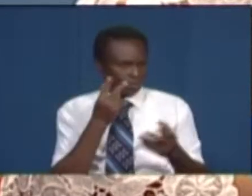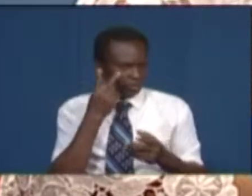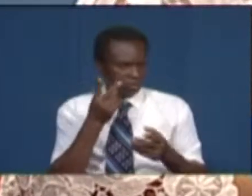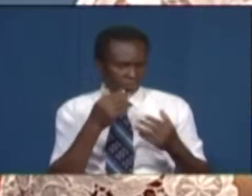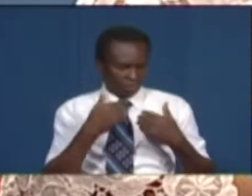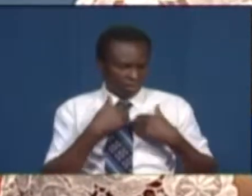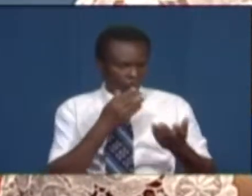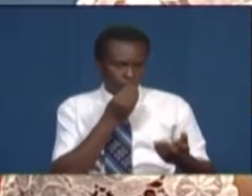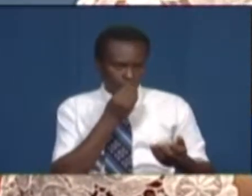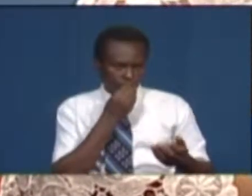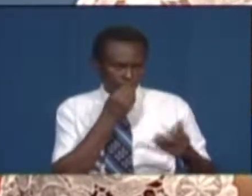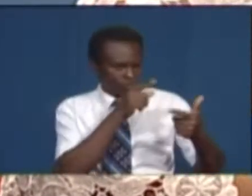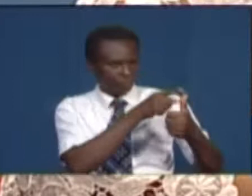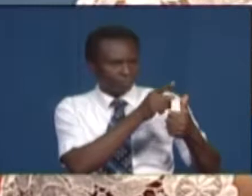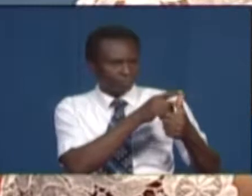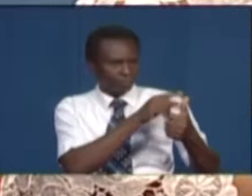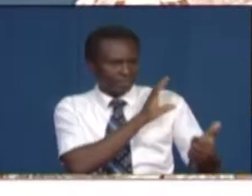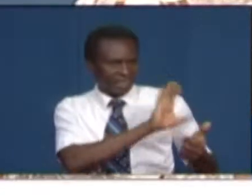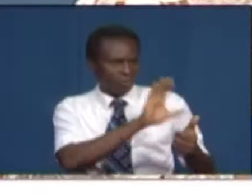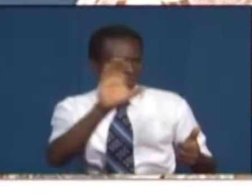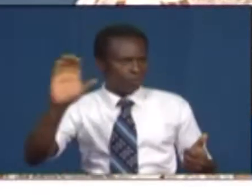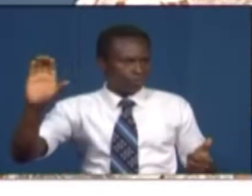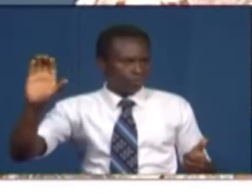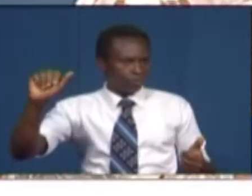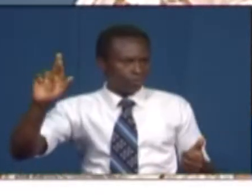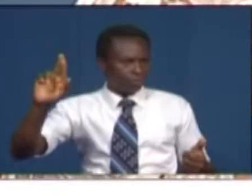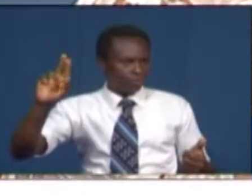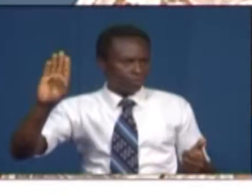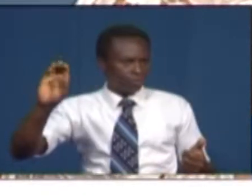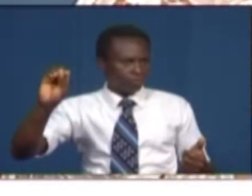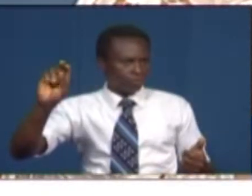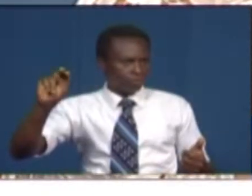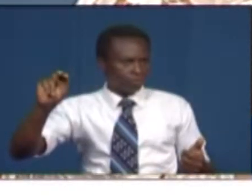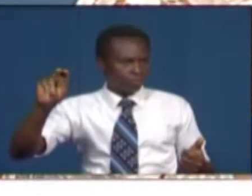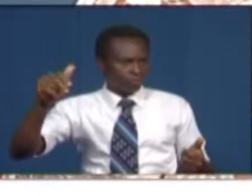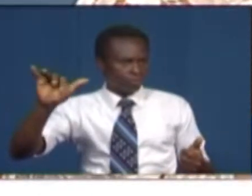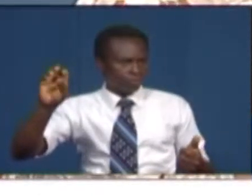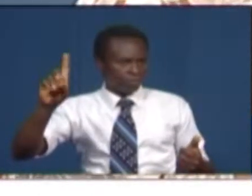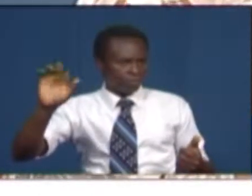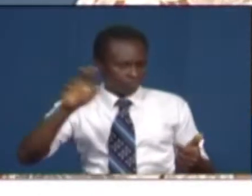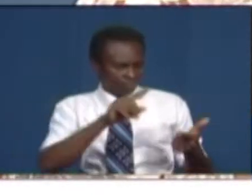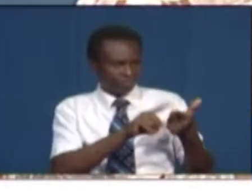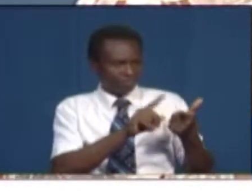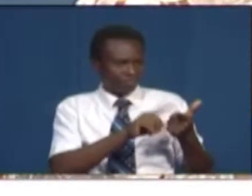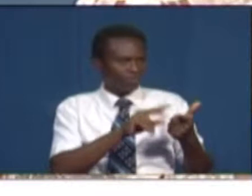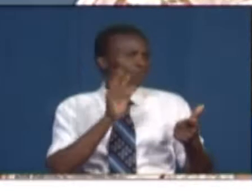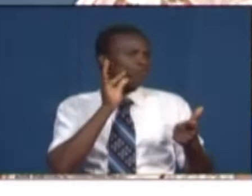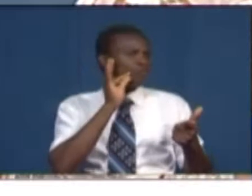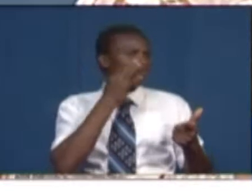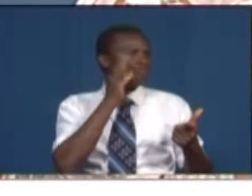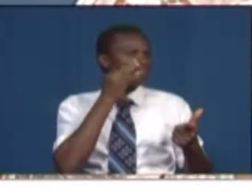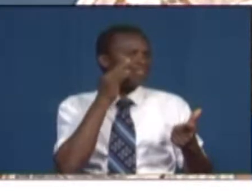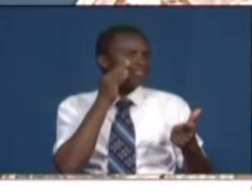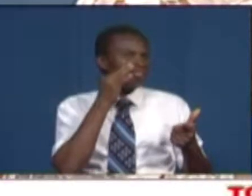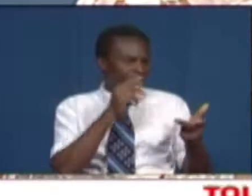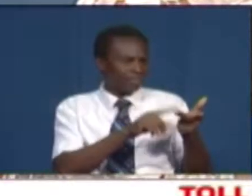leafy vegetables, you know, and also fruits, you see. And so oil and fats, you know, those are